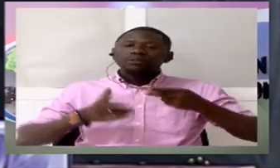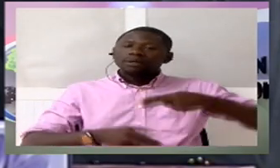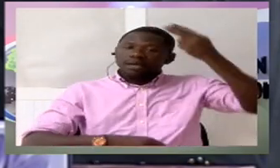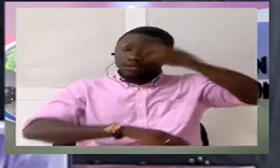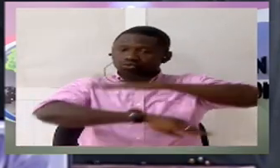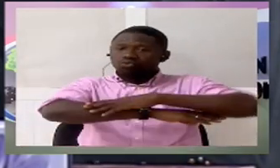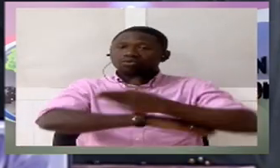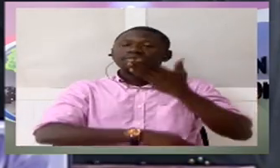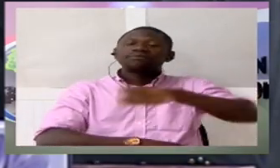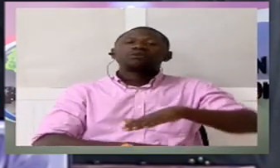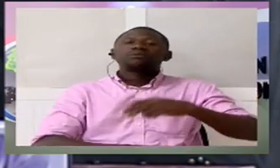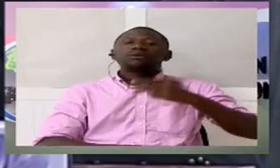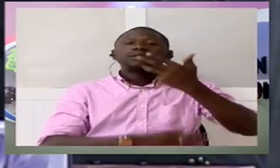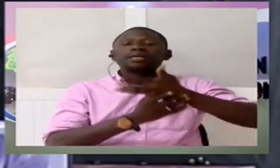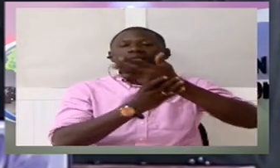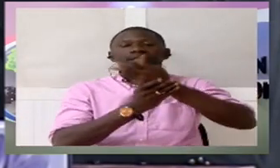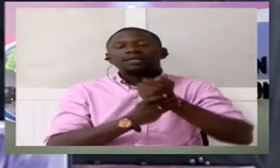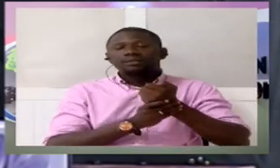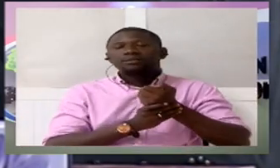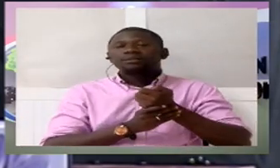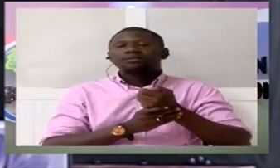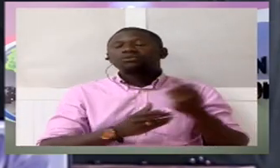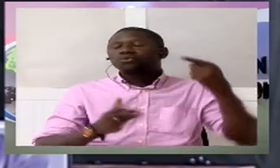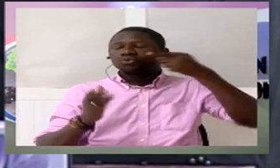1991. Muslim High School, 1990 to